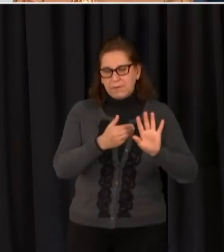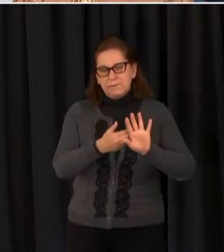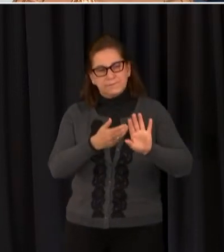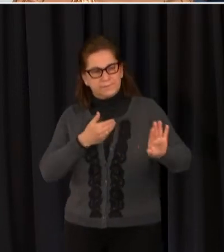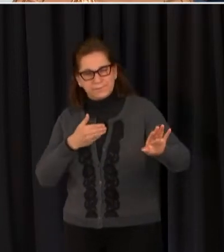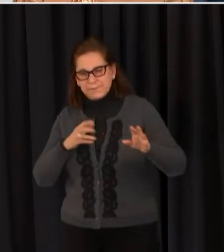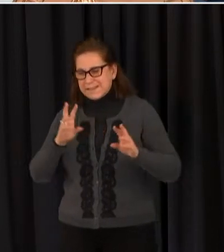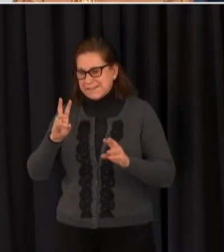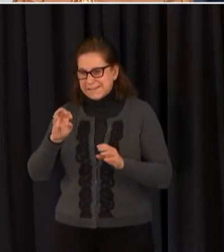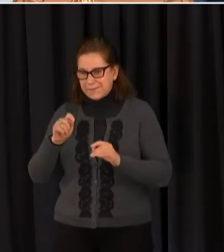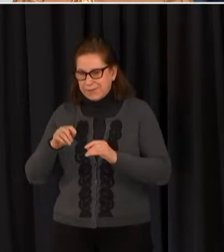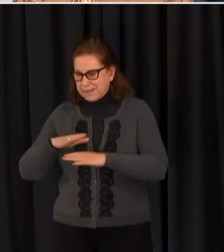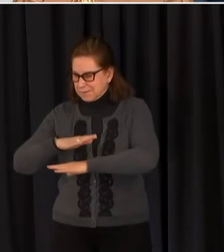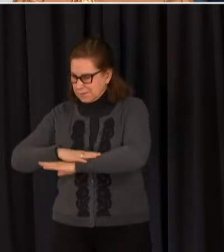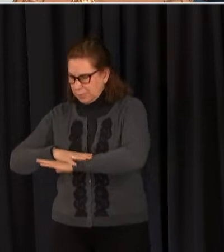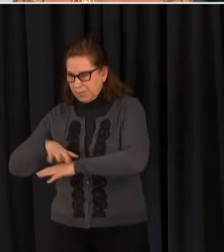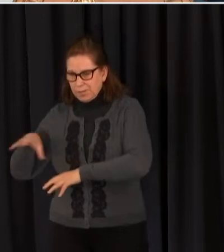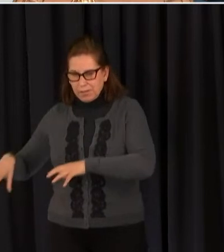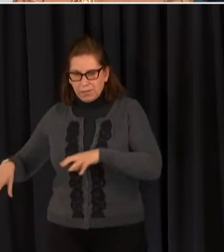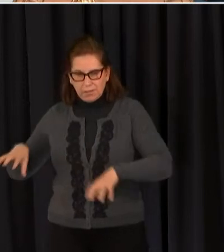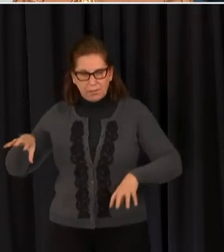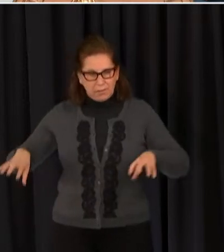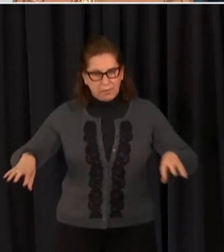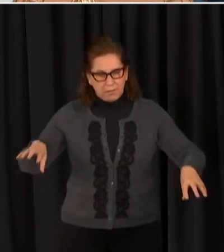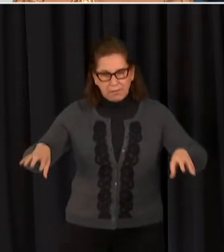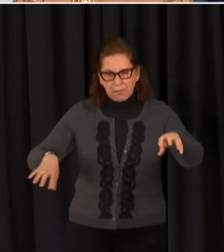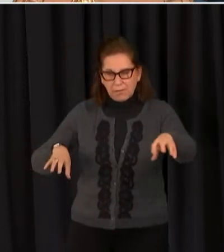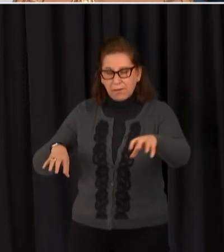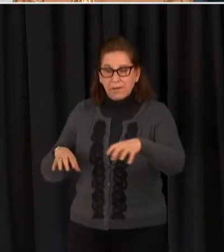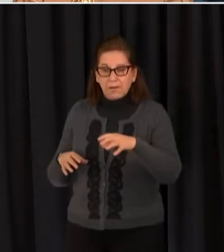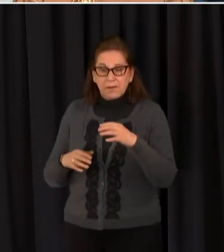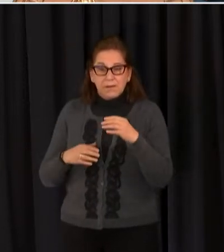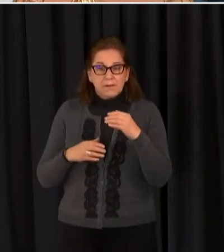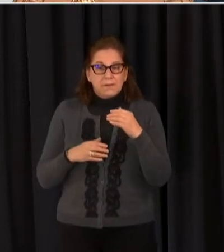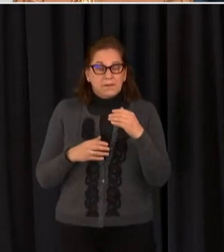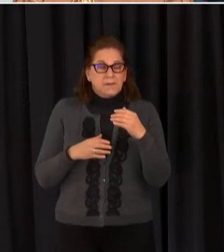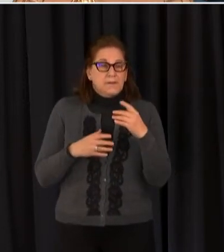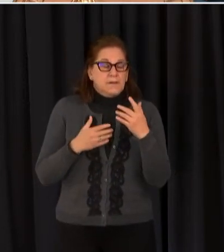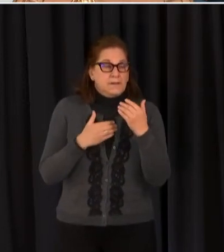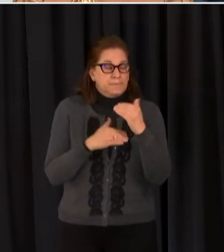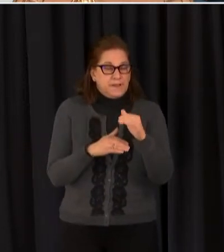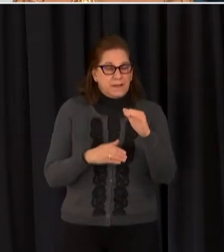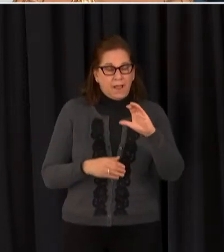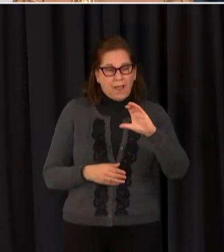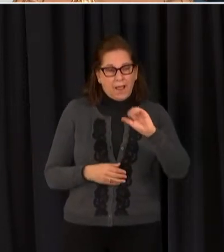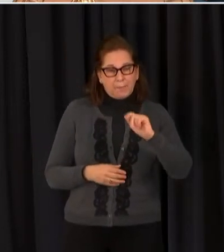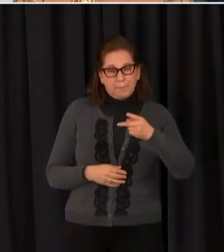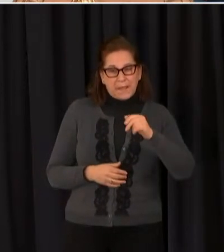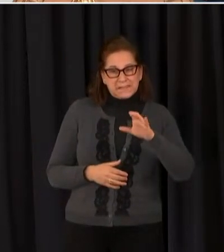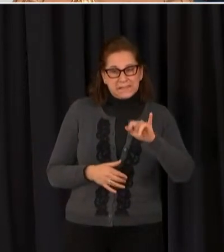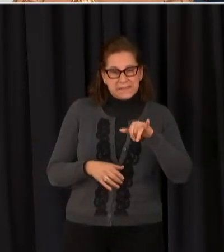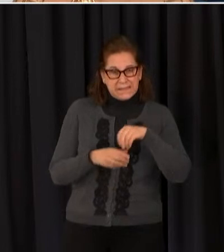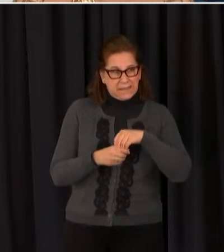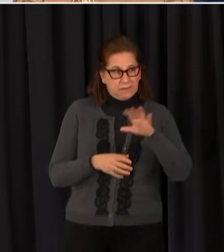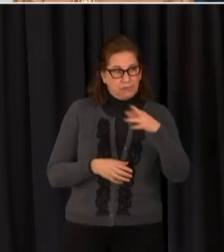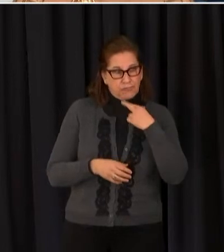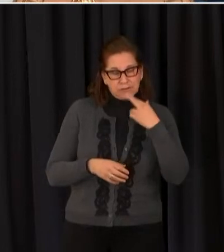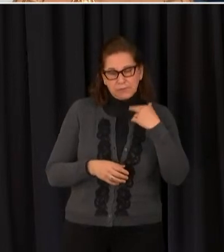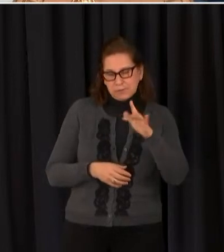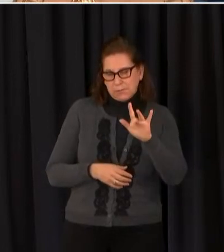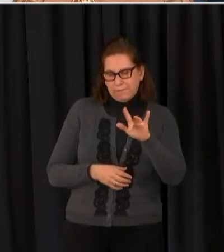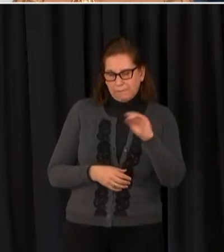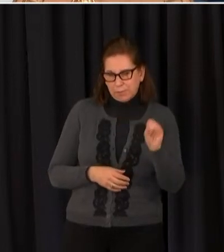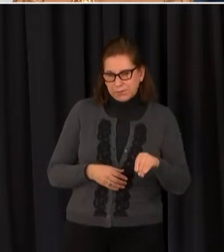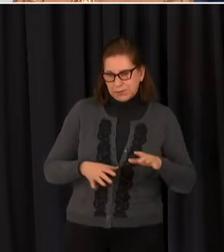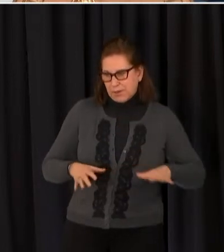indoor capacity limits of 25% or up to 250 people. So we will look forward